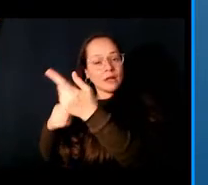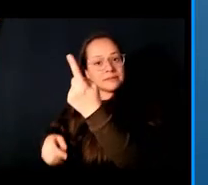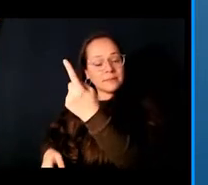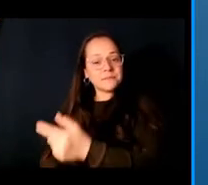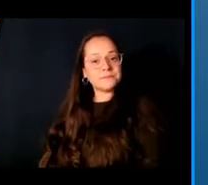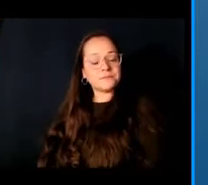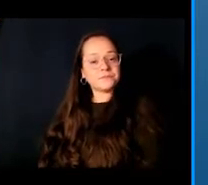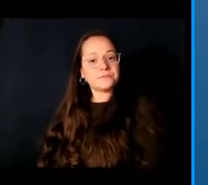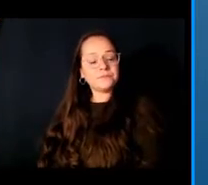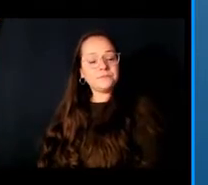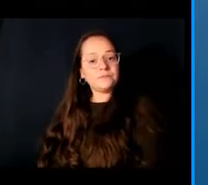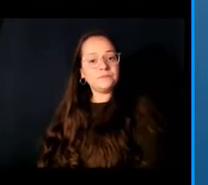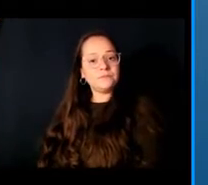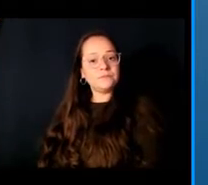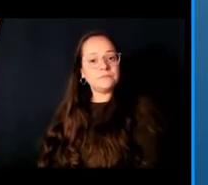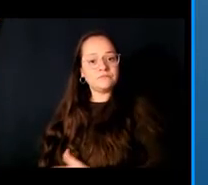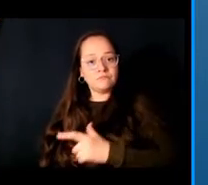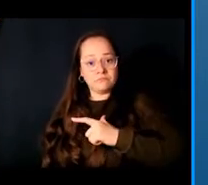something